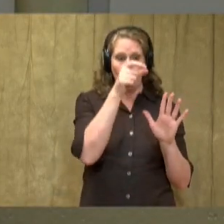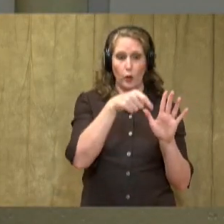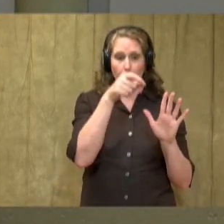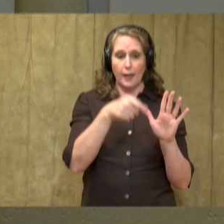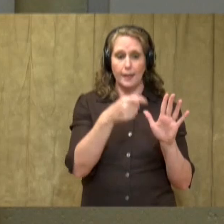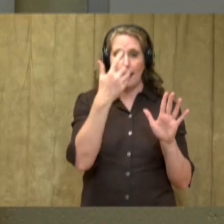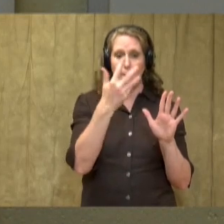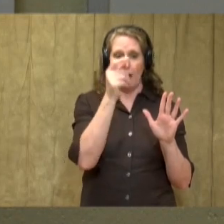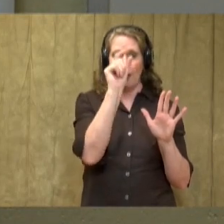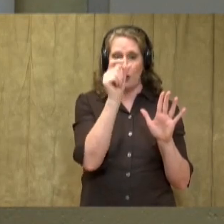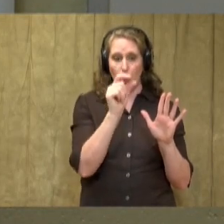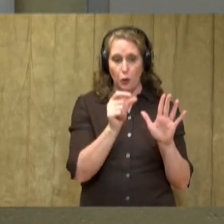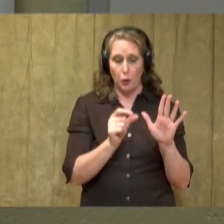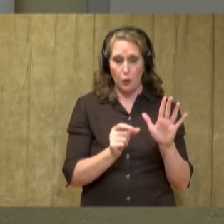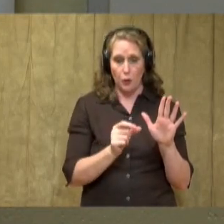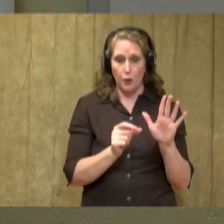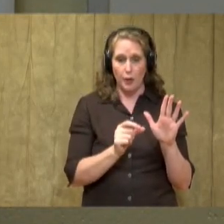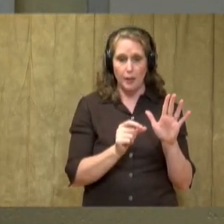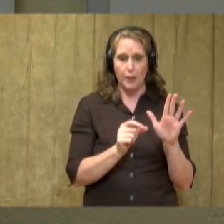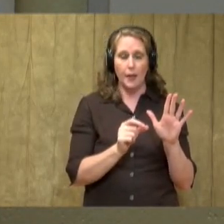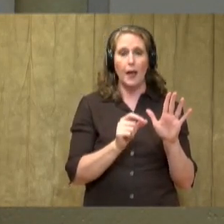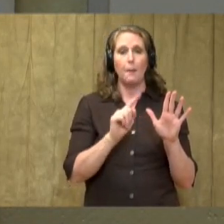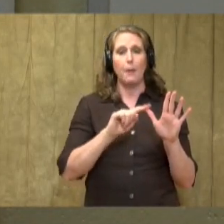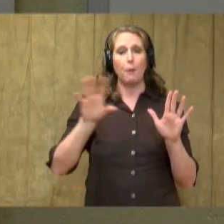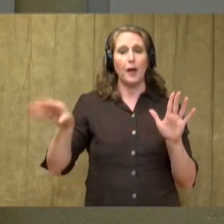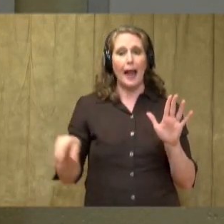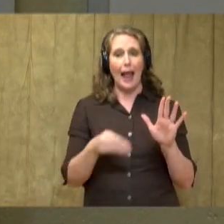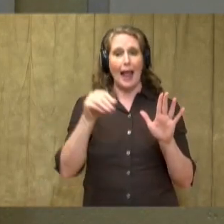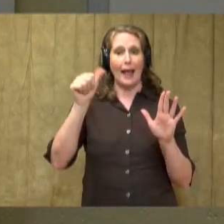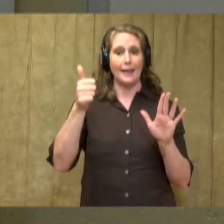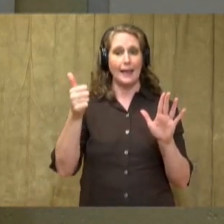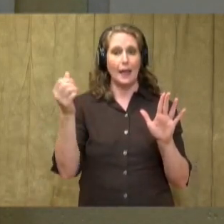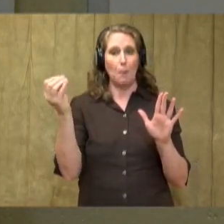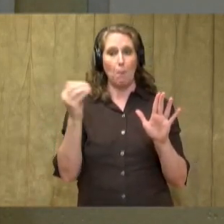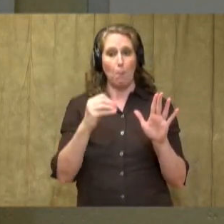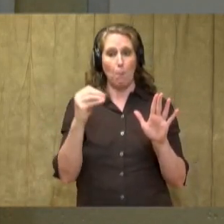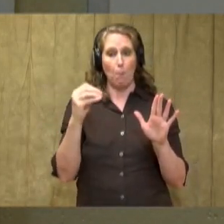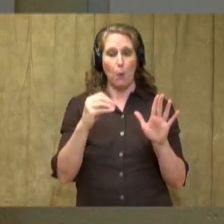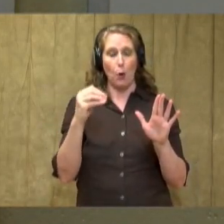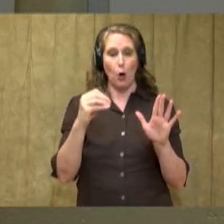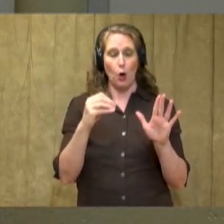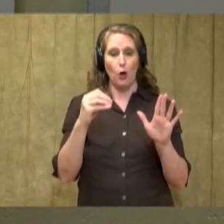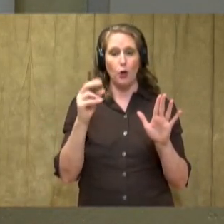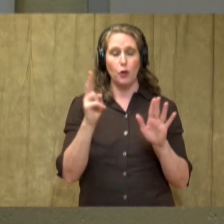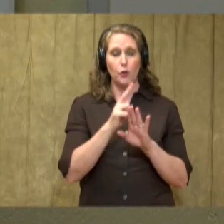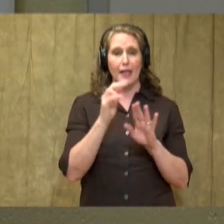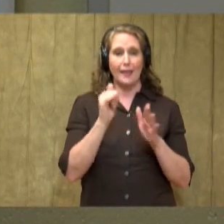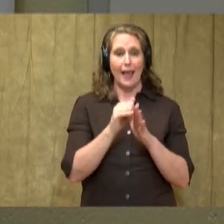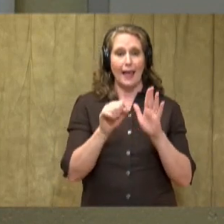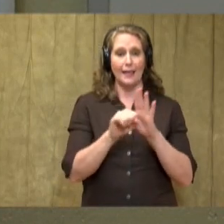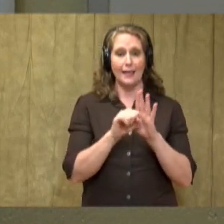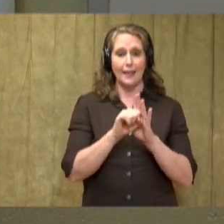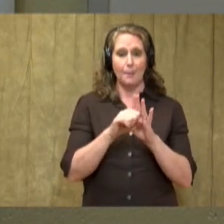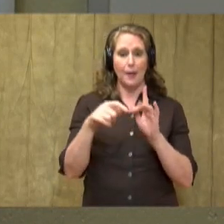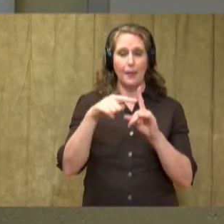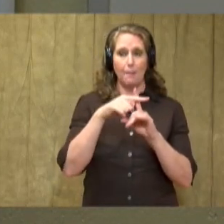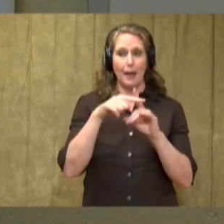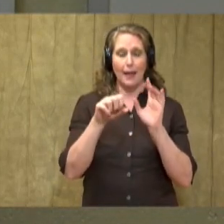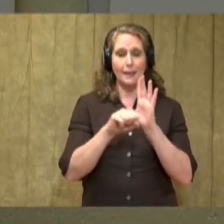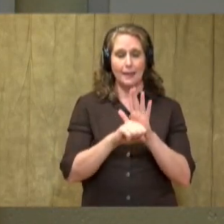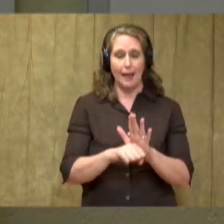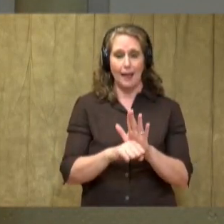5 cubes. We're going 10 more. Remember, we're using that special symbol, the plus